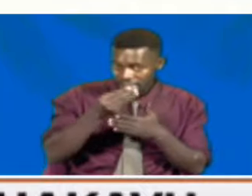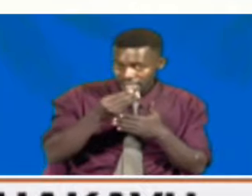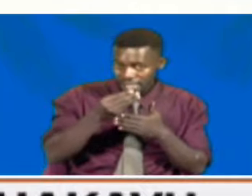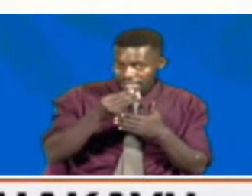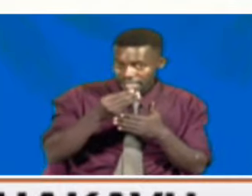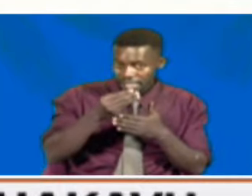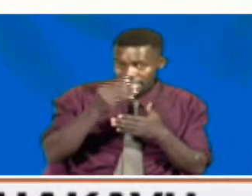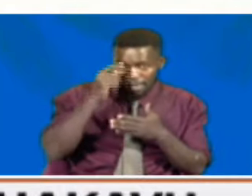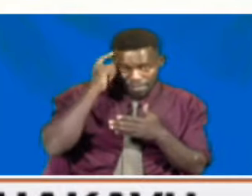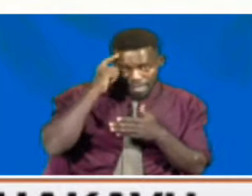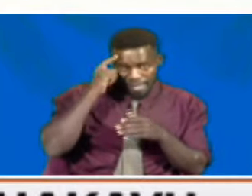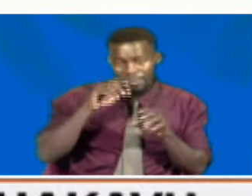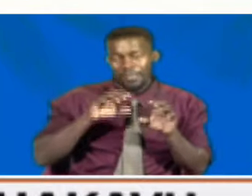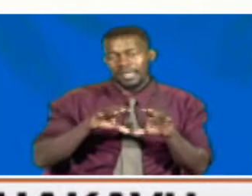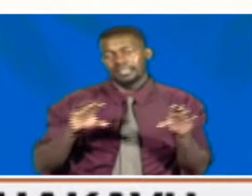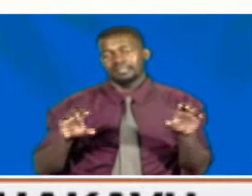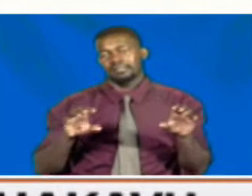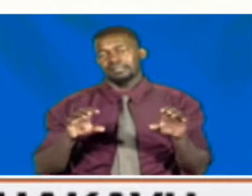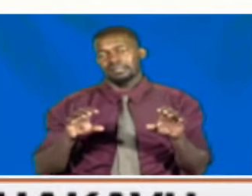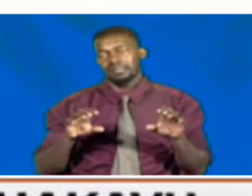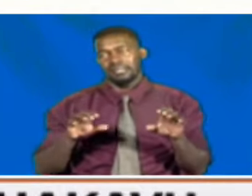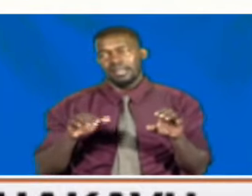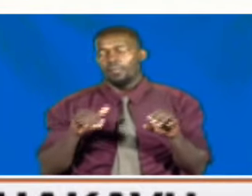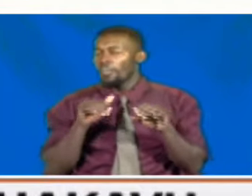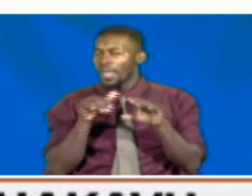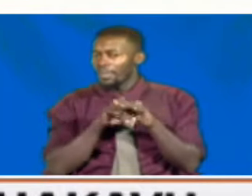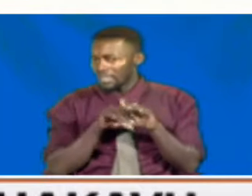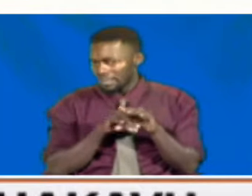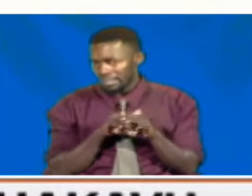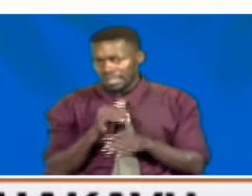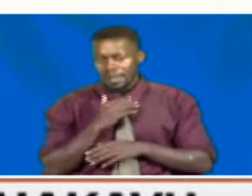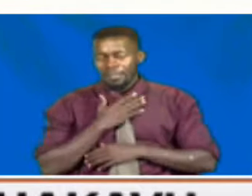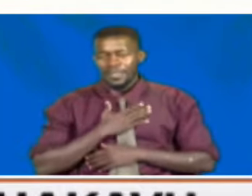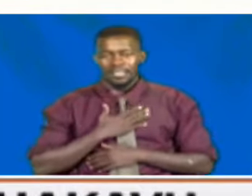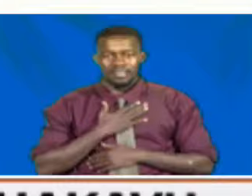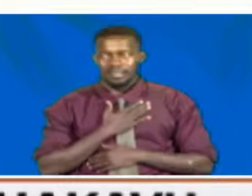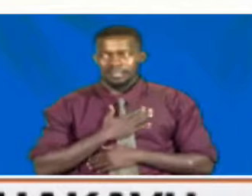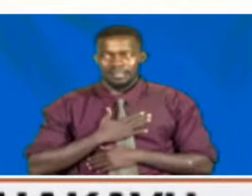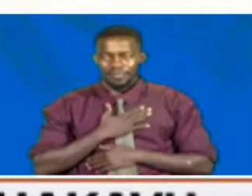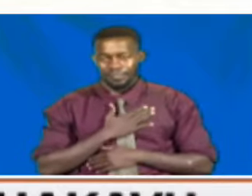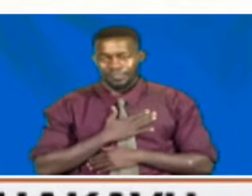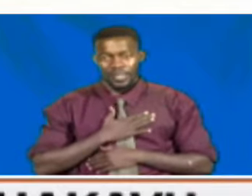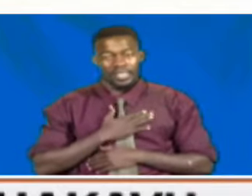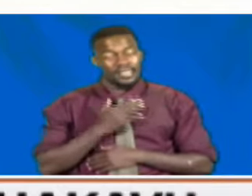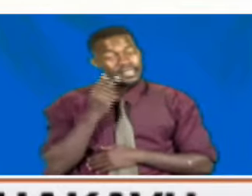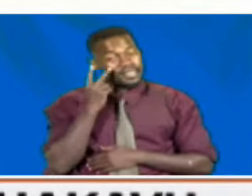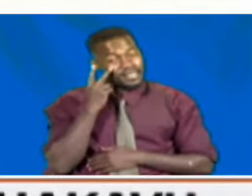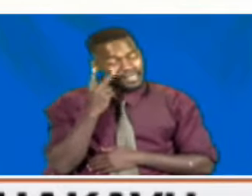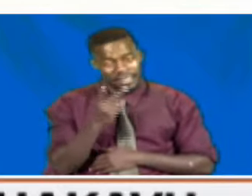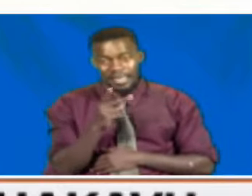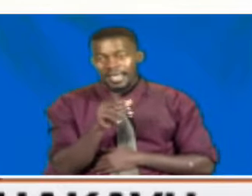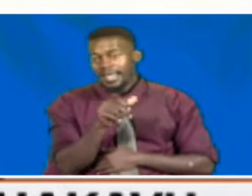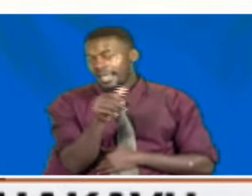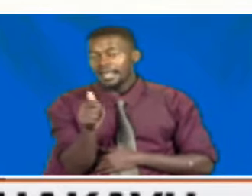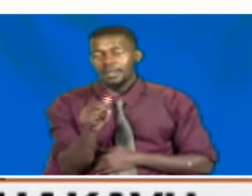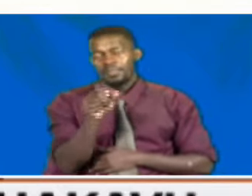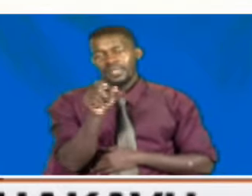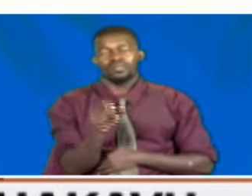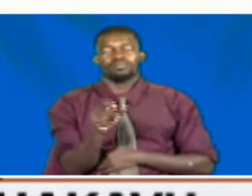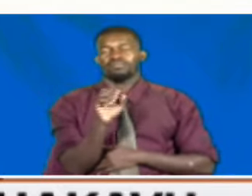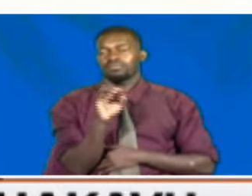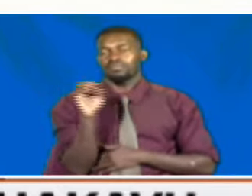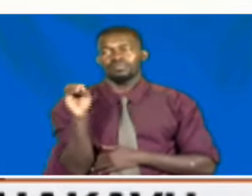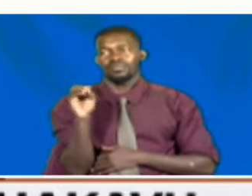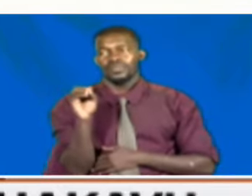white. So for our members, I can tell you our members are clean because we have not seen any. And for those you get